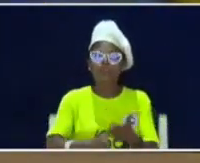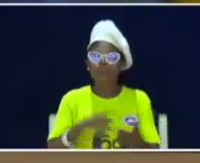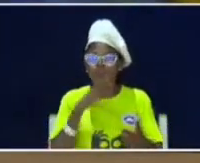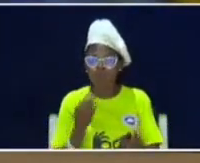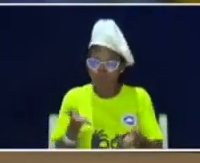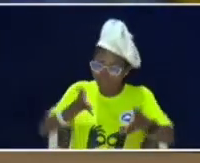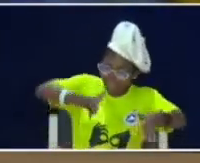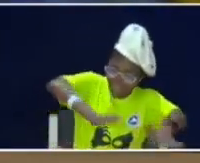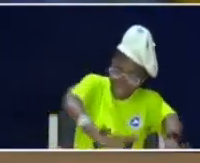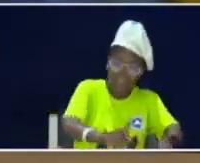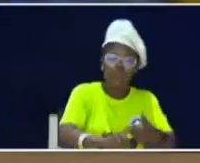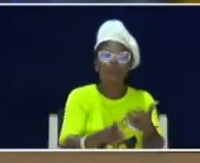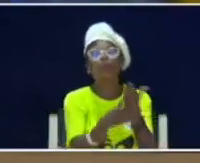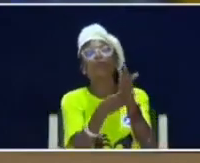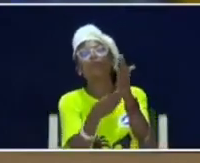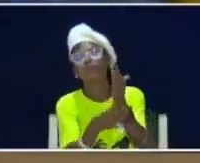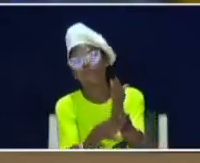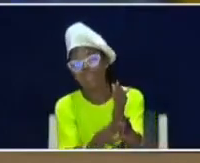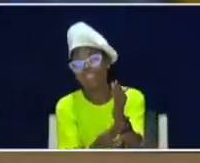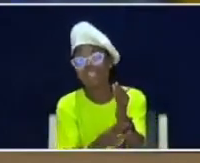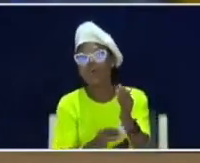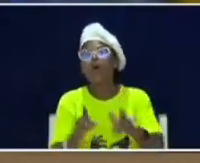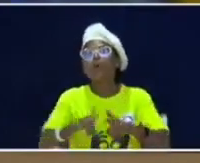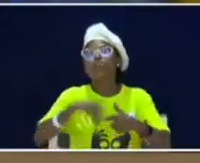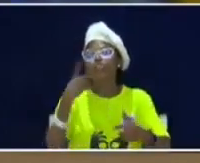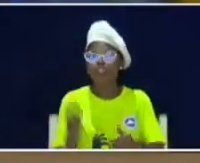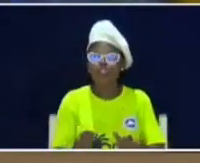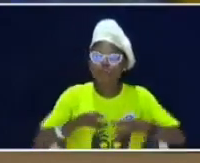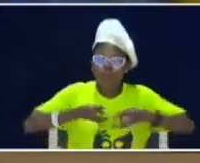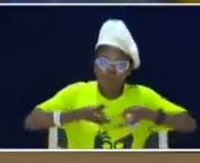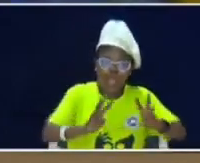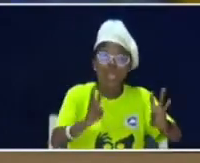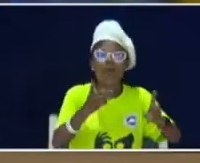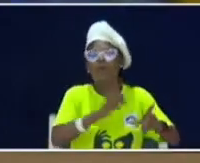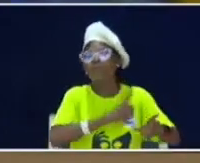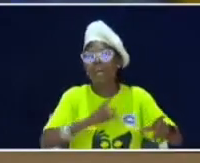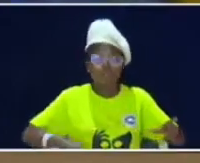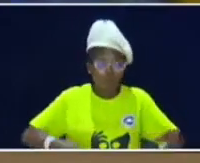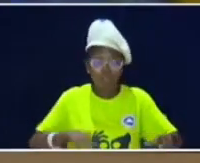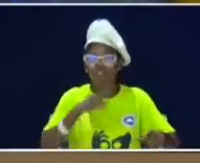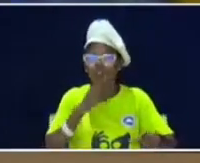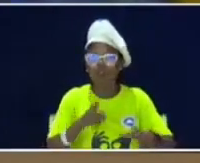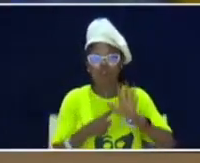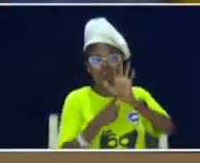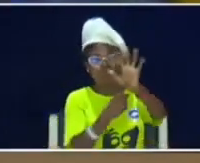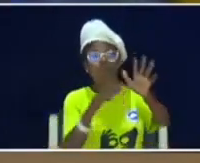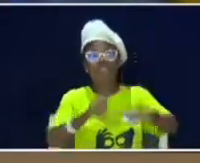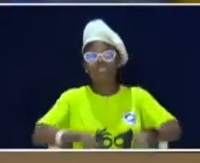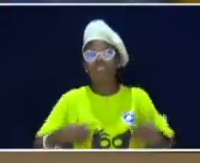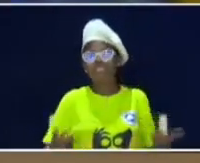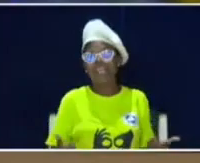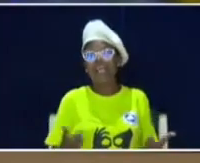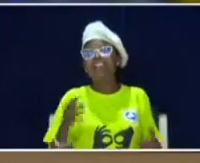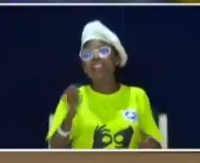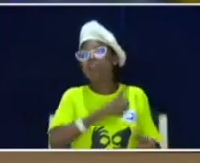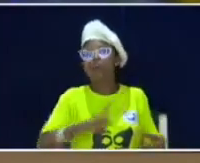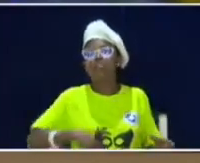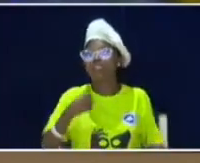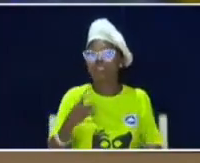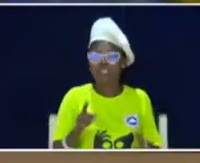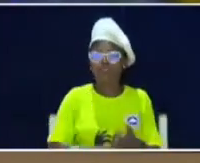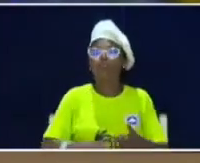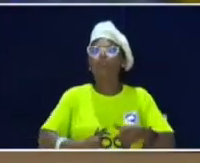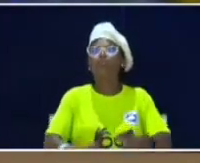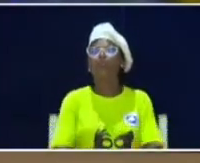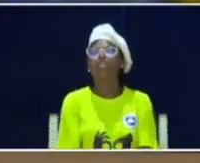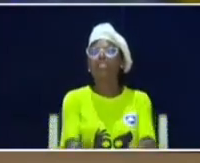flesh, when a man begins to allow only the way of the Lord to reflect in his life, then the Lord is set to